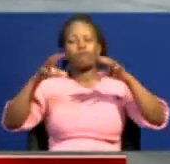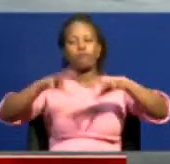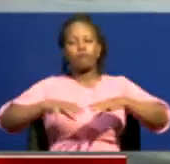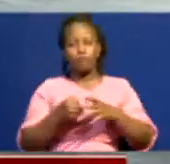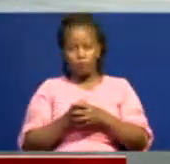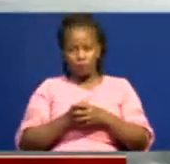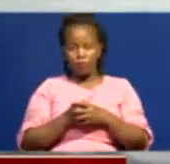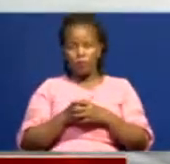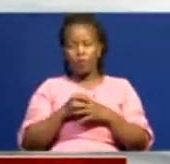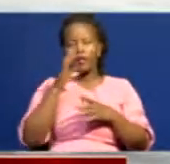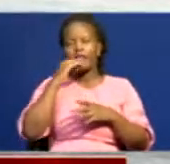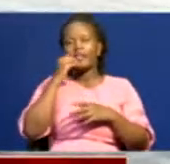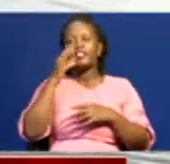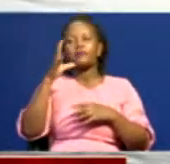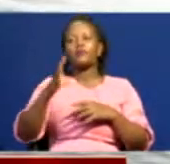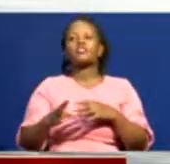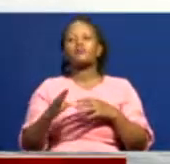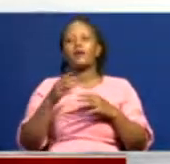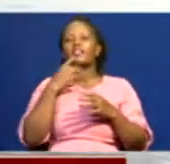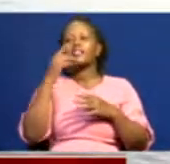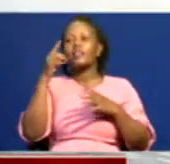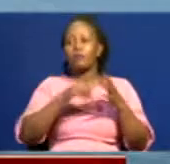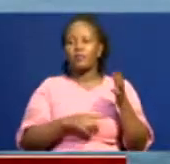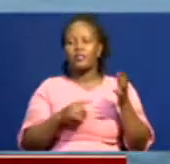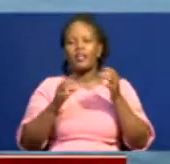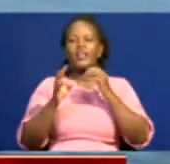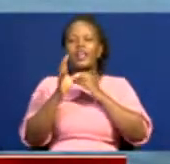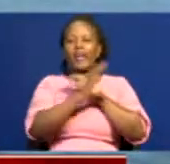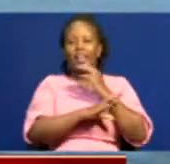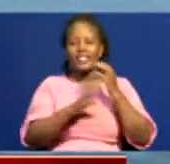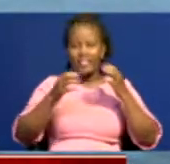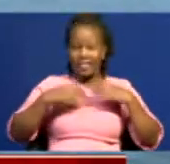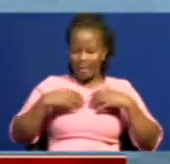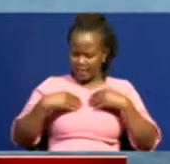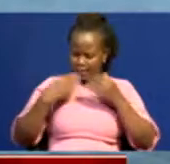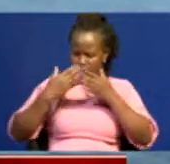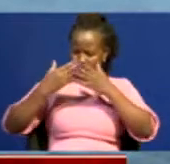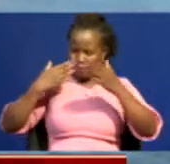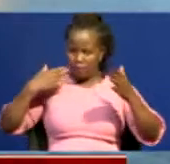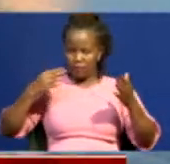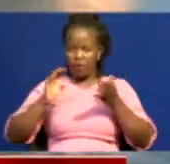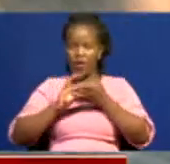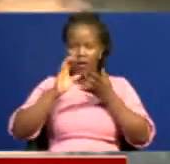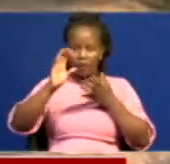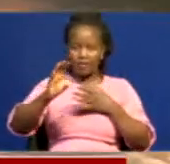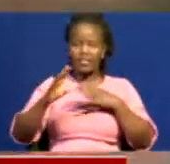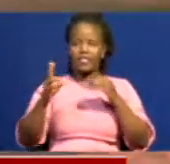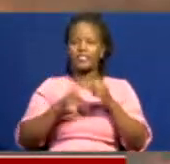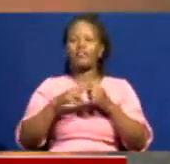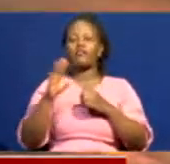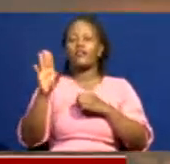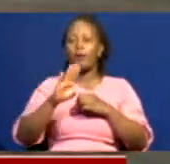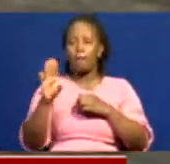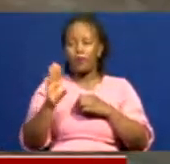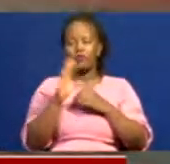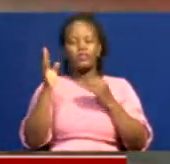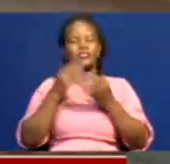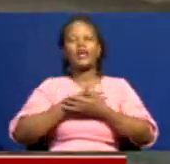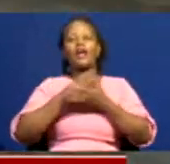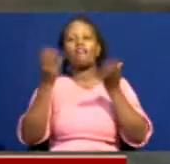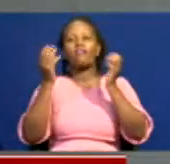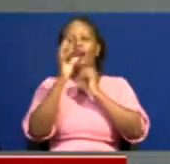House spokesperson, however, said the state had allocated 7 billion shillings to address the plight of Kenyans across the